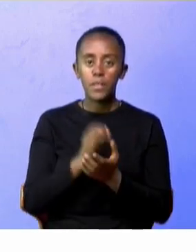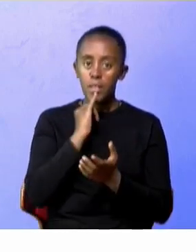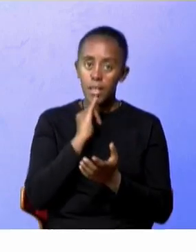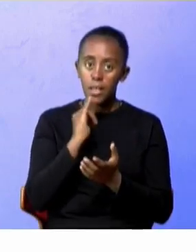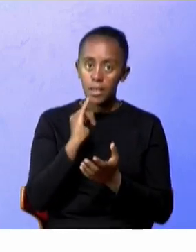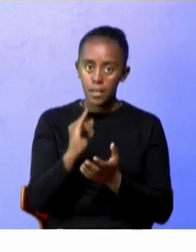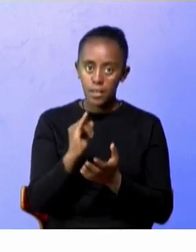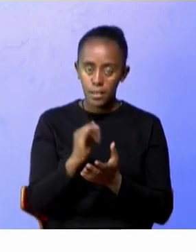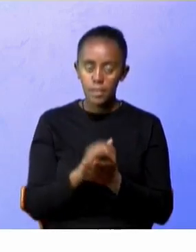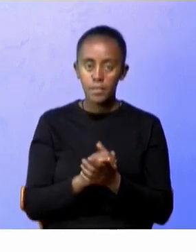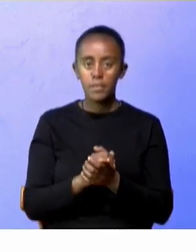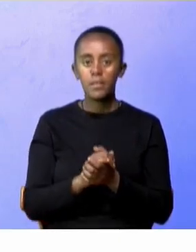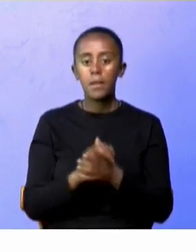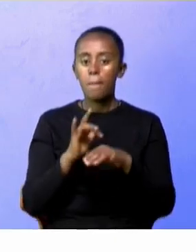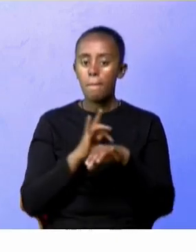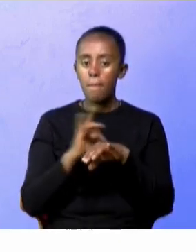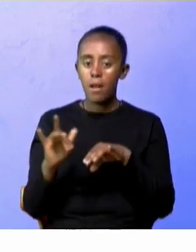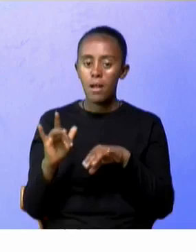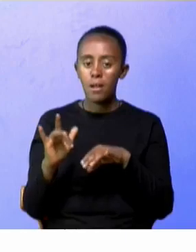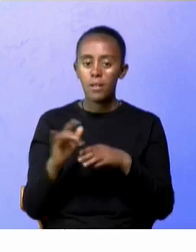is blank